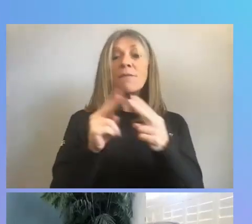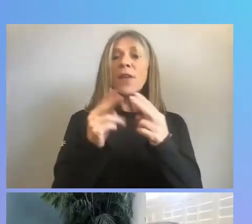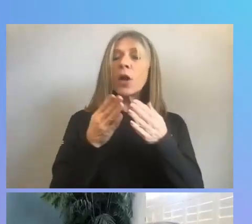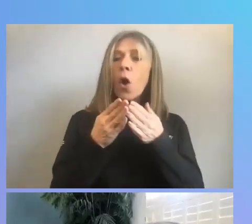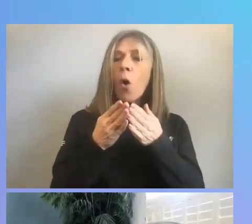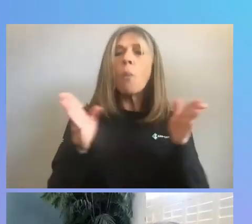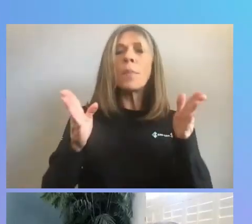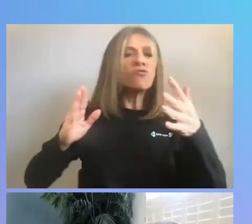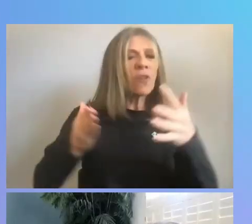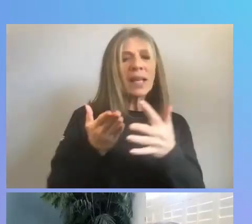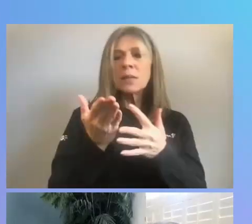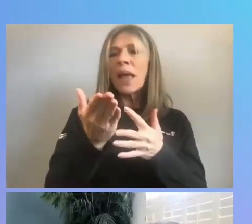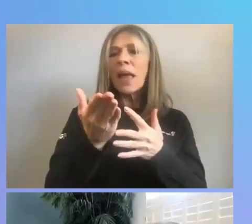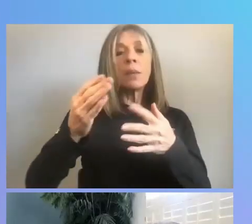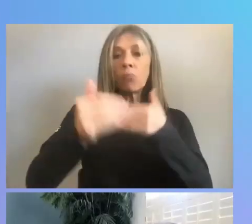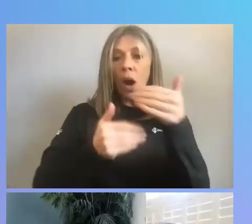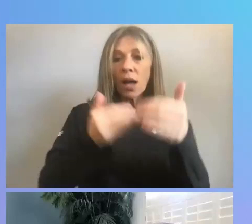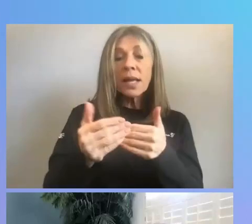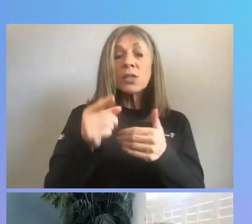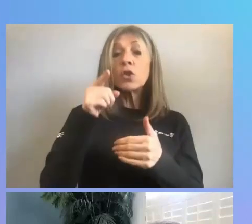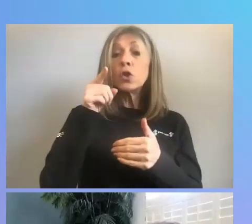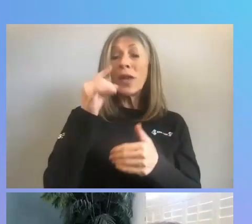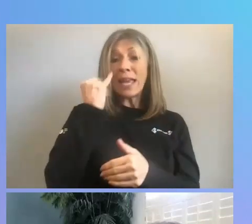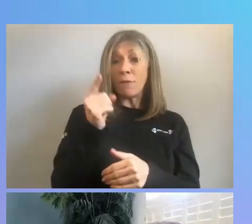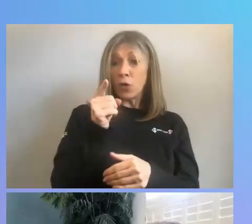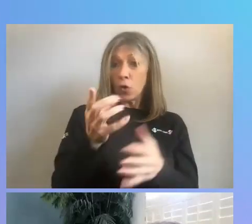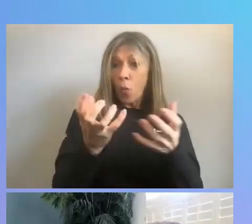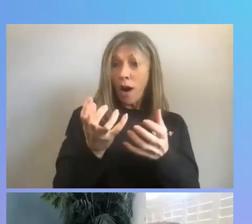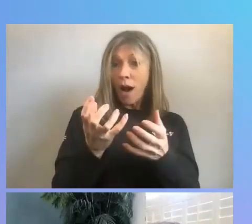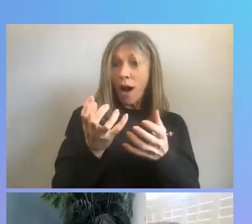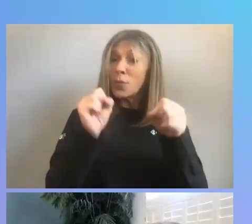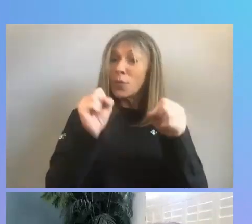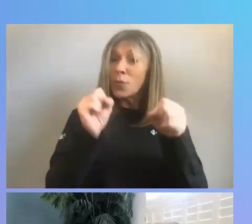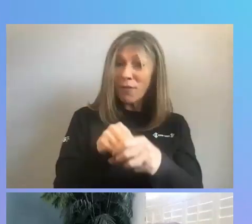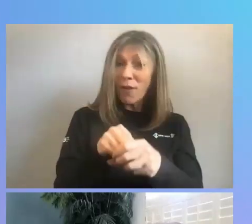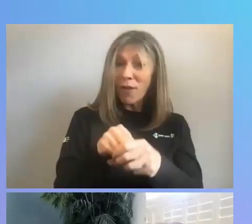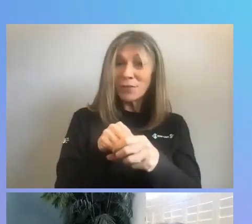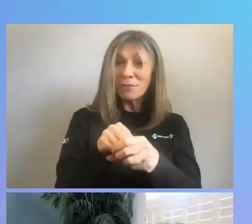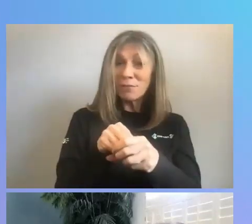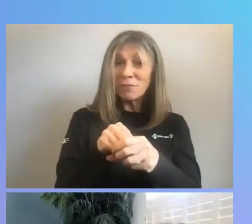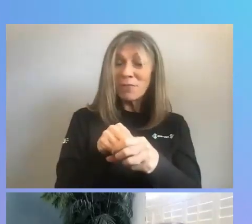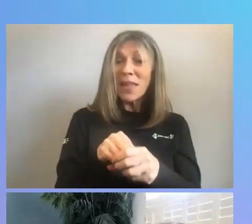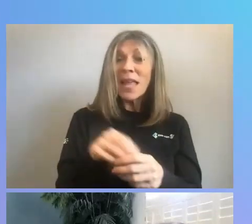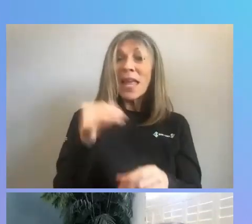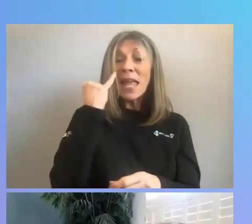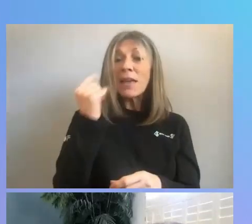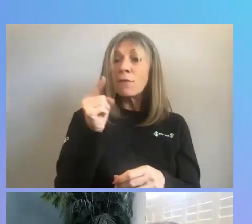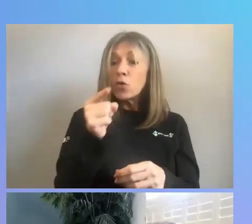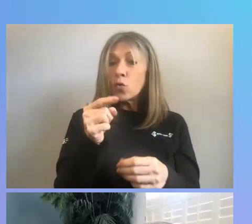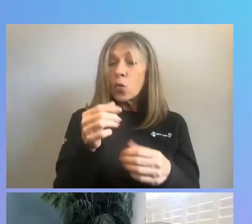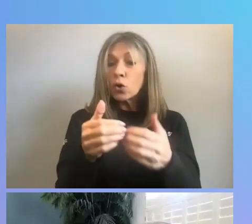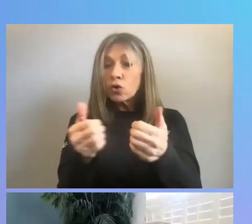transparent process, and you, if you want to, can get involved in. If you were sorting